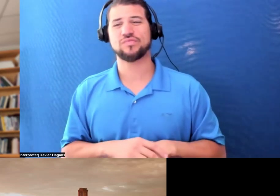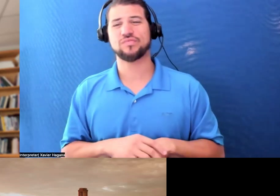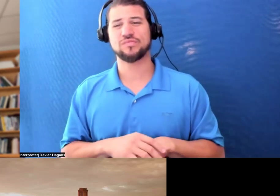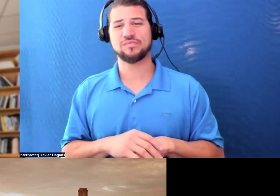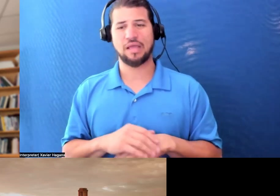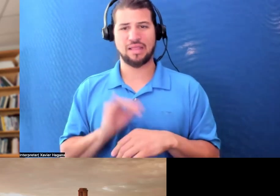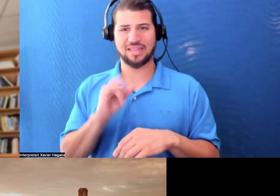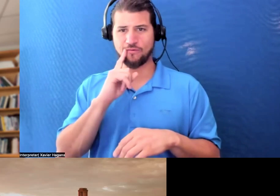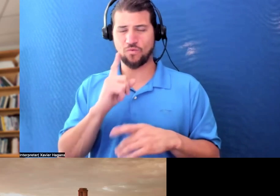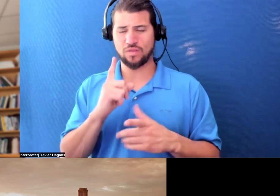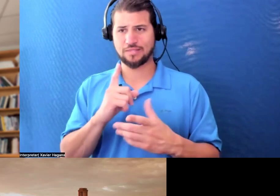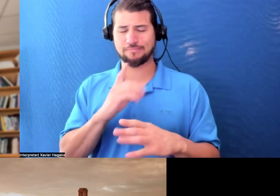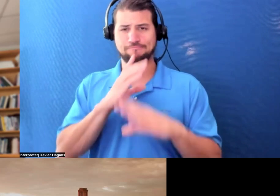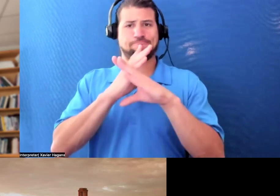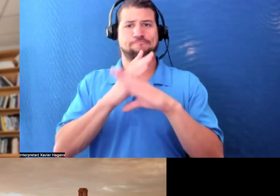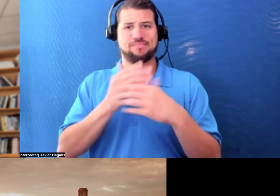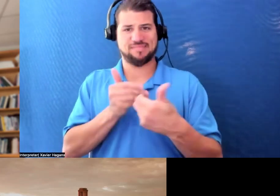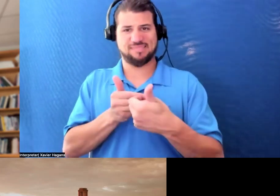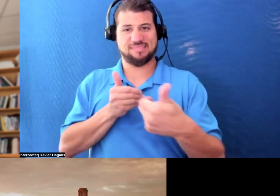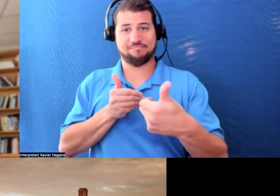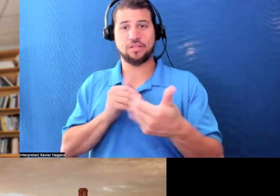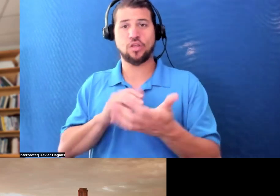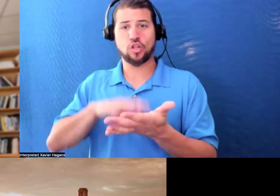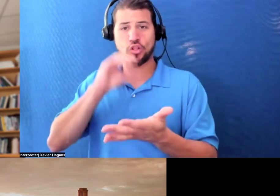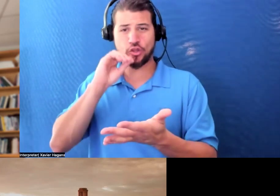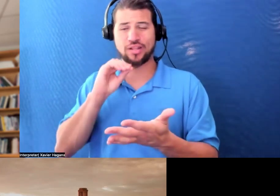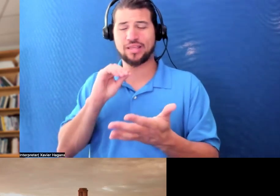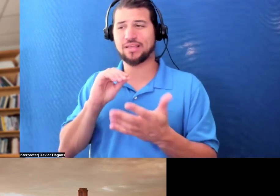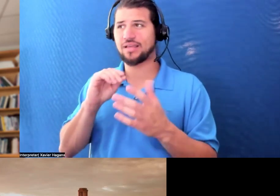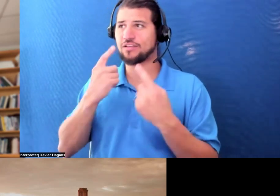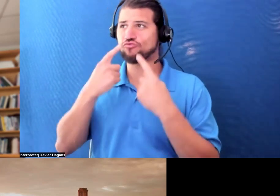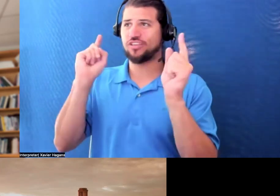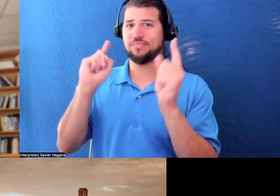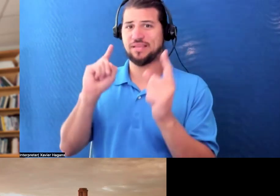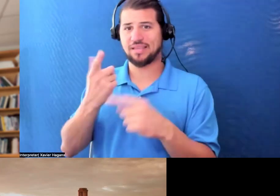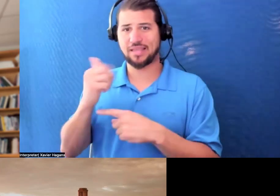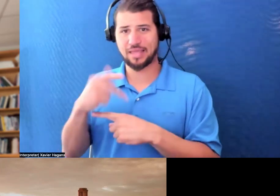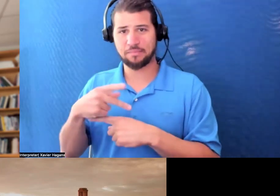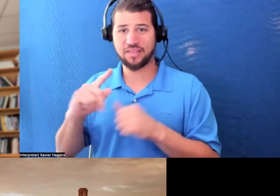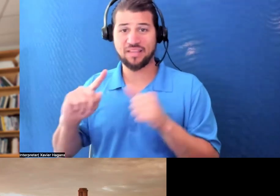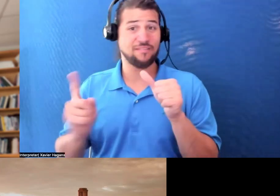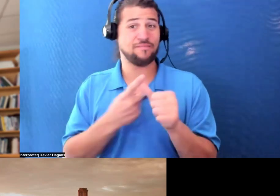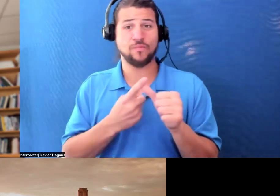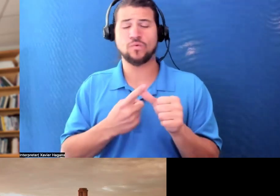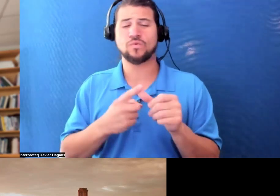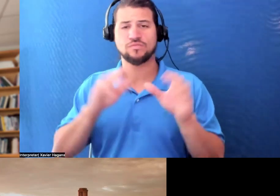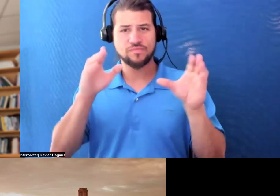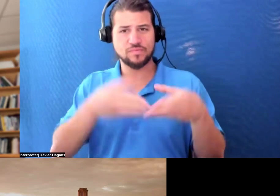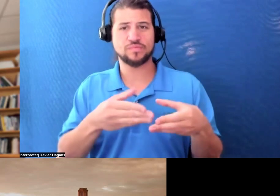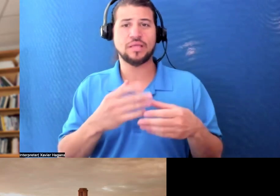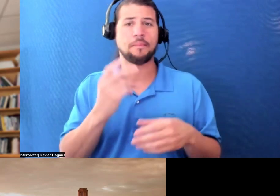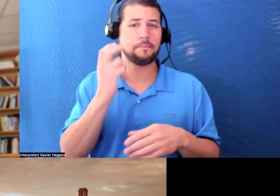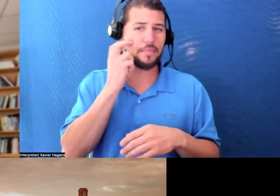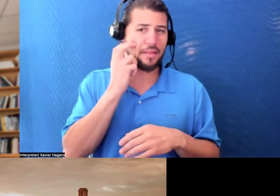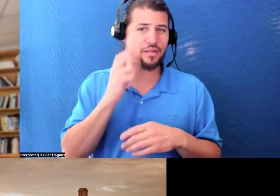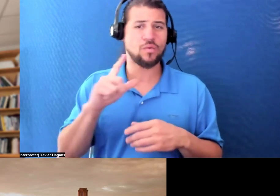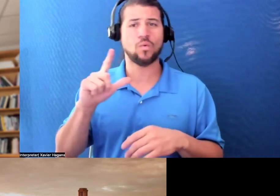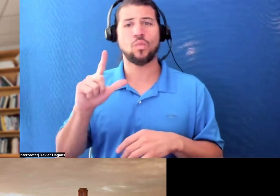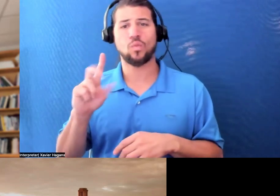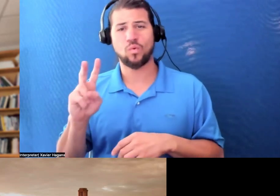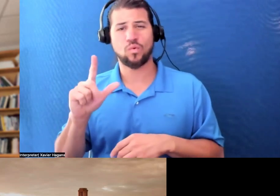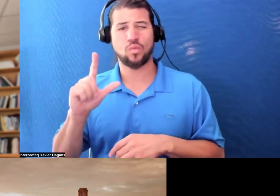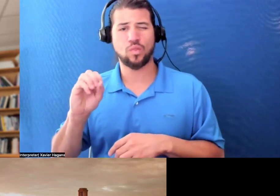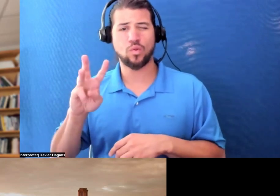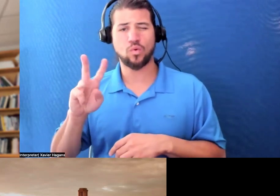learning achievement gap. I focused originally on blind and low vision students, since they have one of